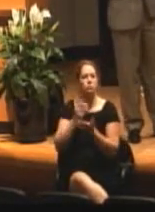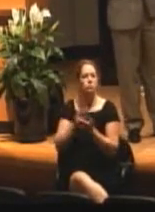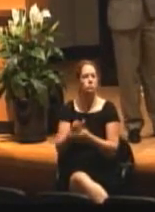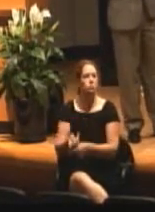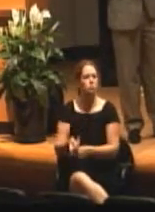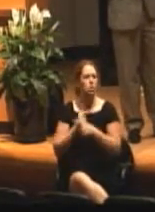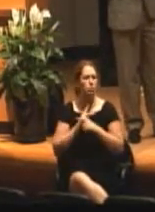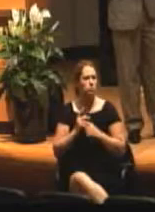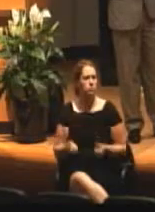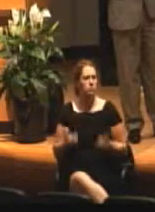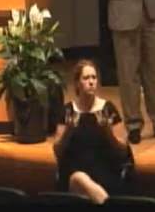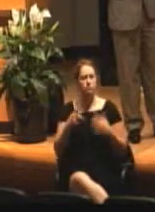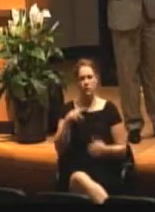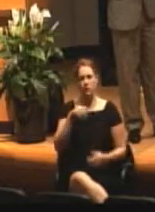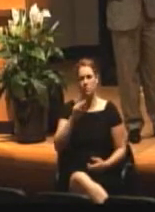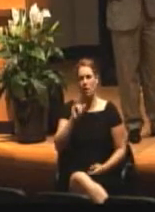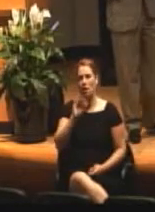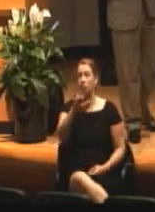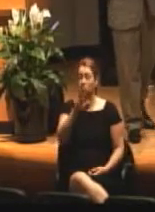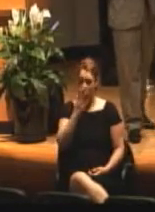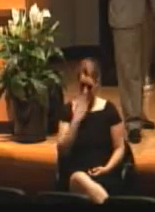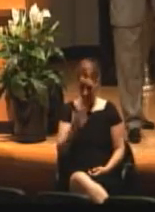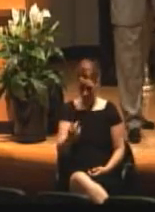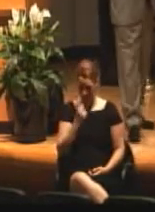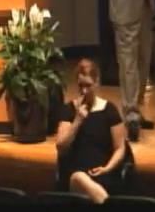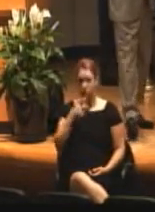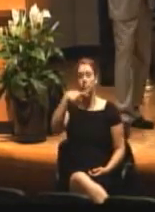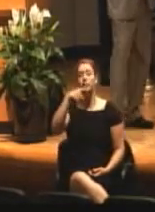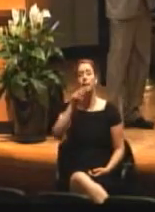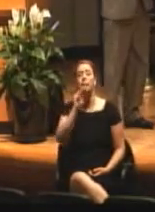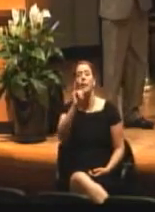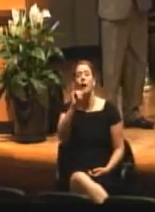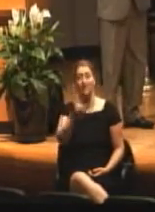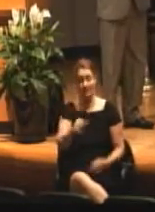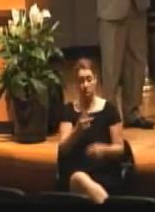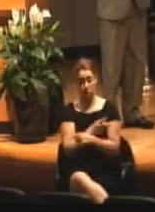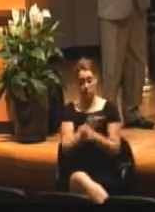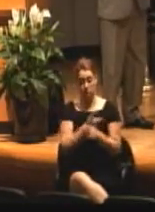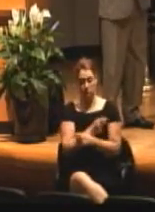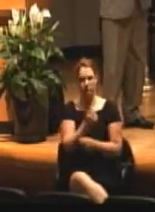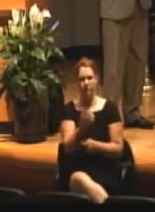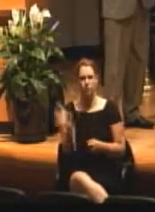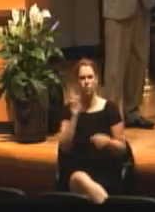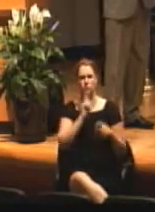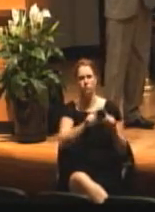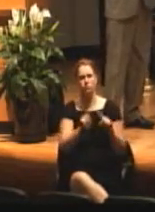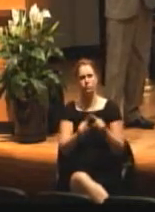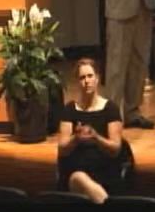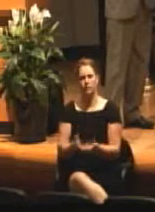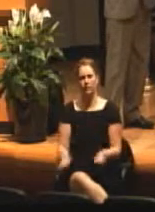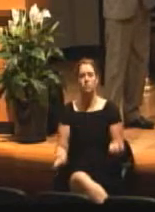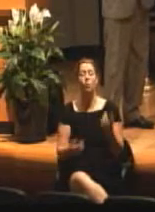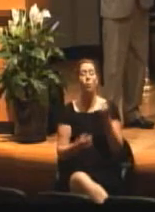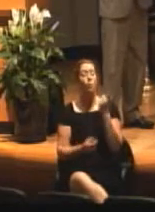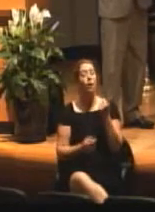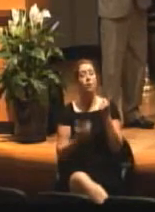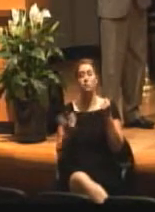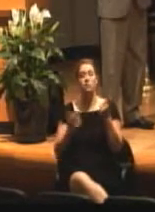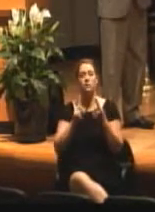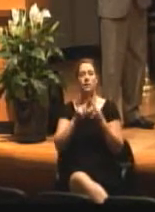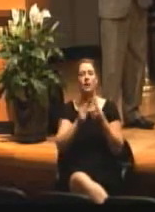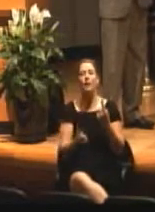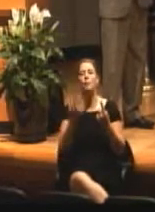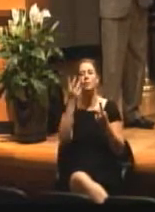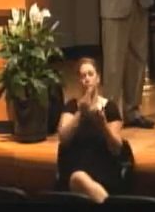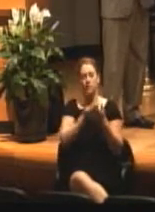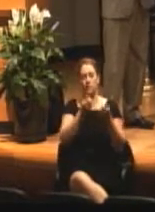$100,000. Yeah, that's a good question. PMI is actually determined or derived by a few different factors. One is the amount of money you have down. Another one is